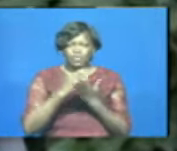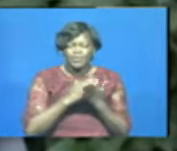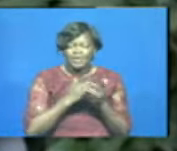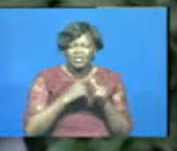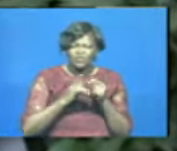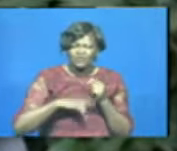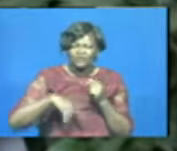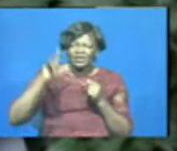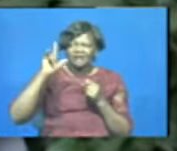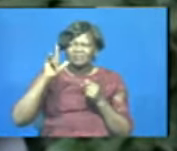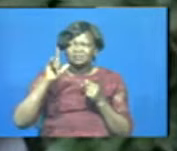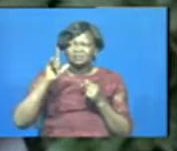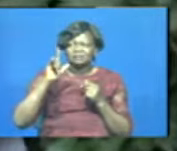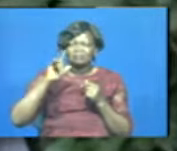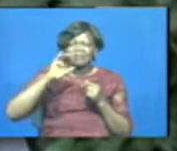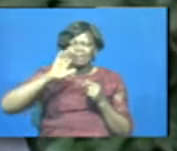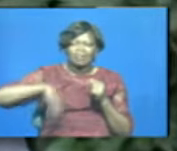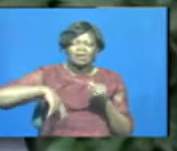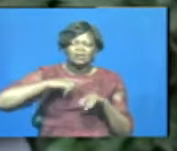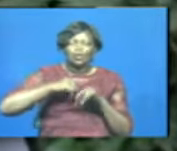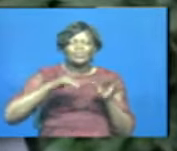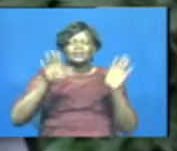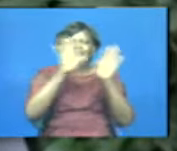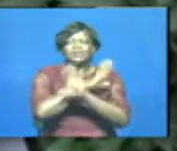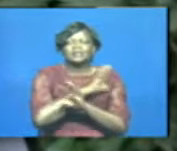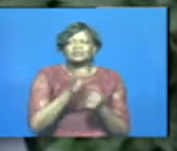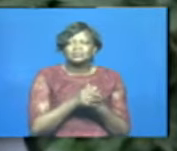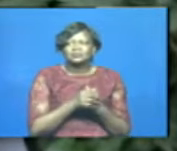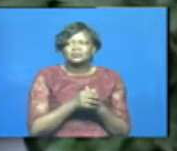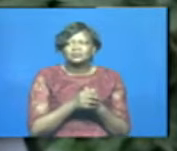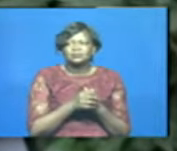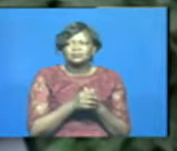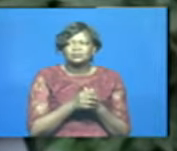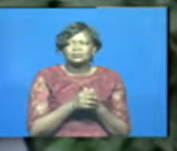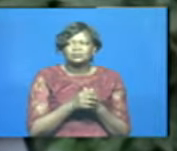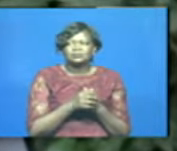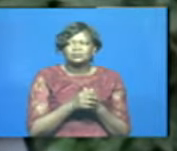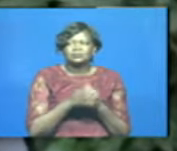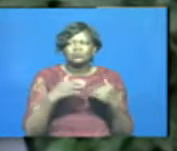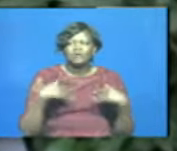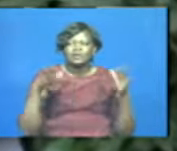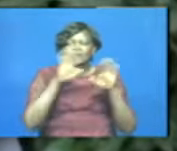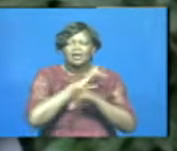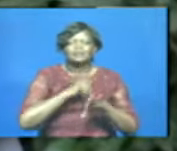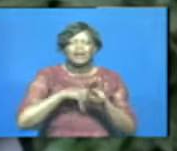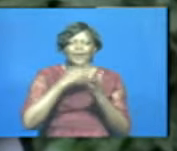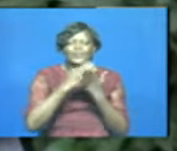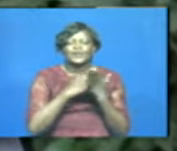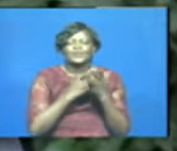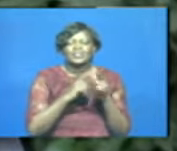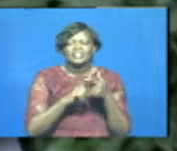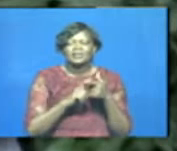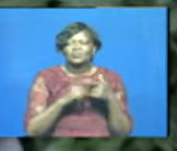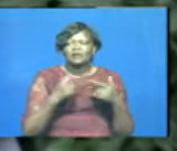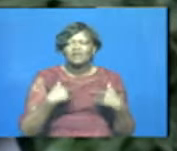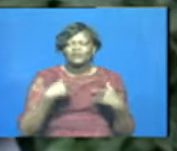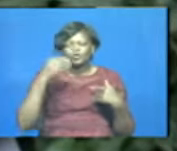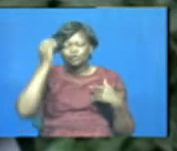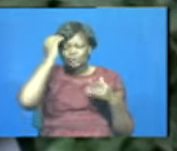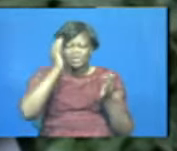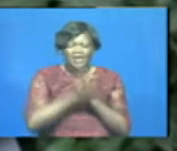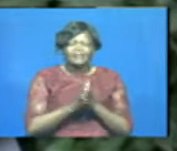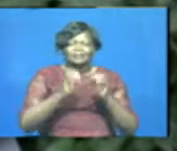even late hours at night to cover the night flying programs. And both the students and even the